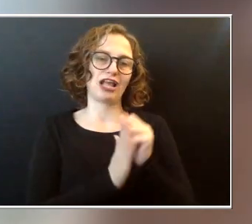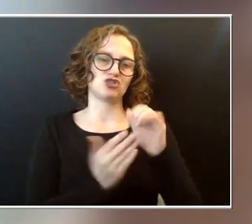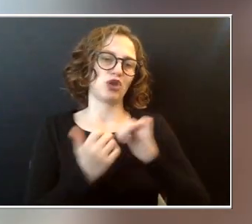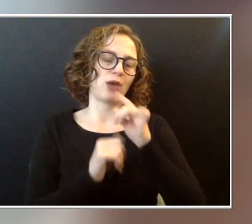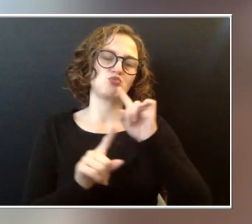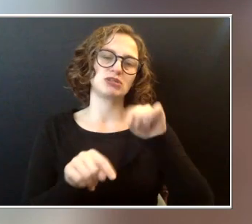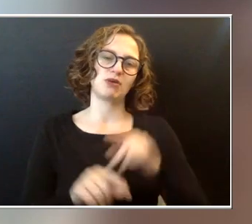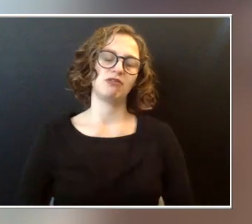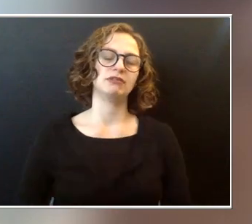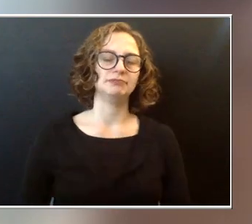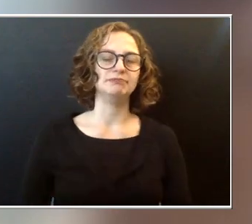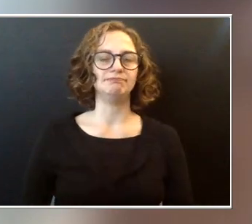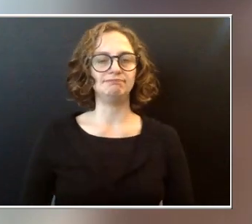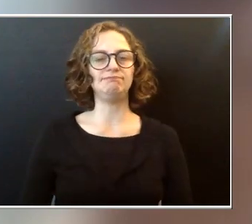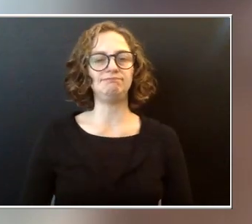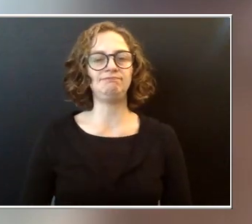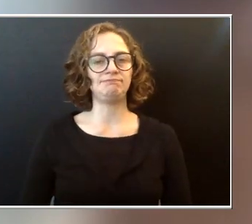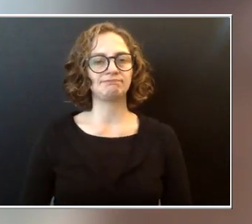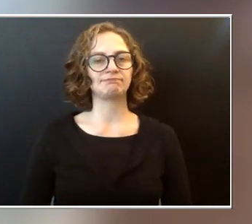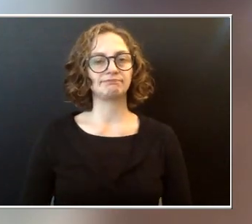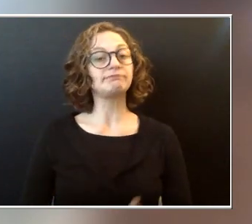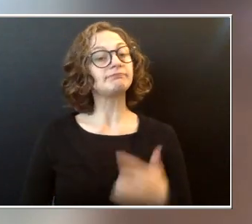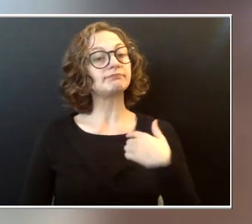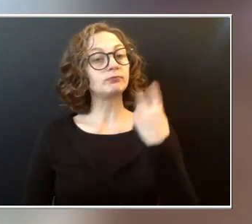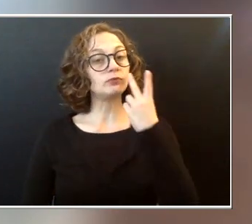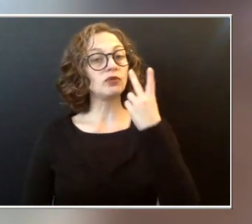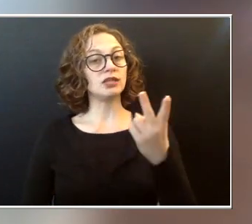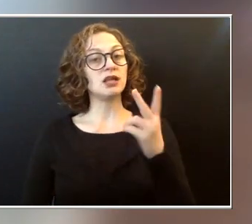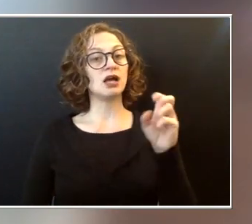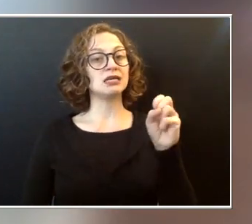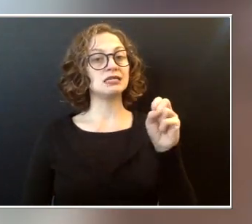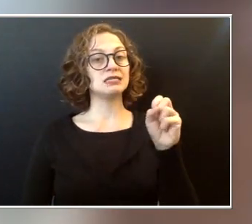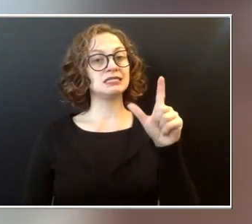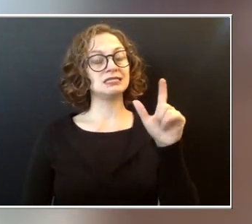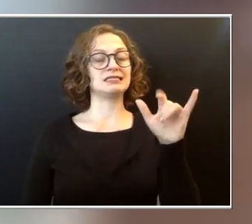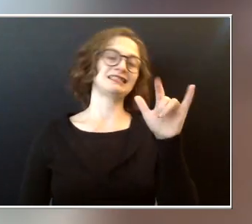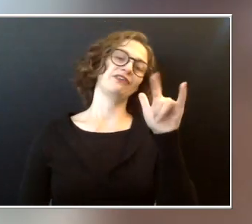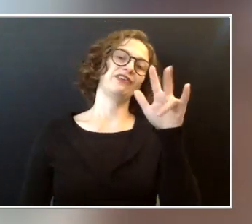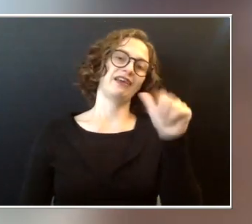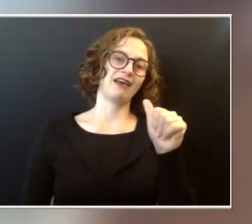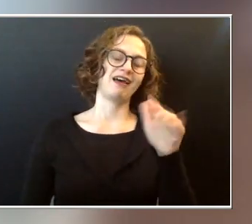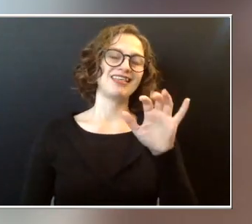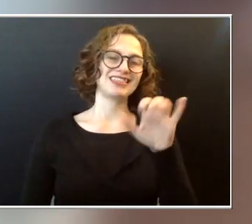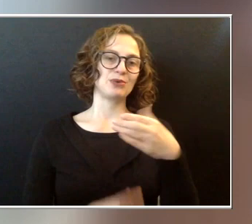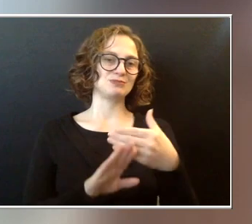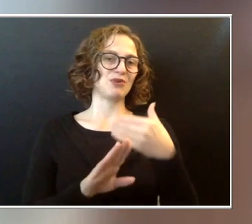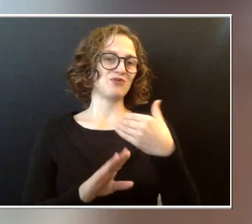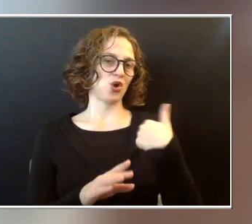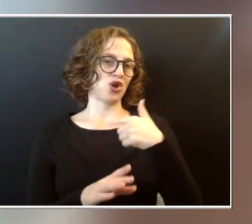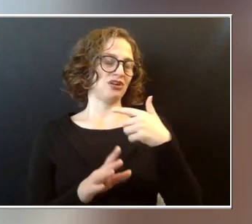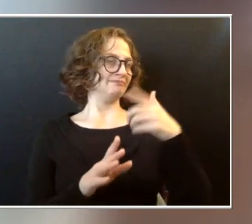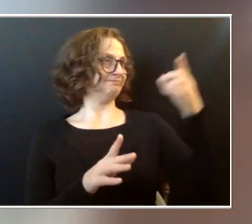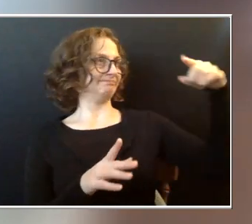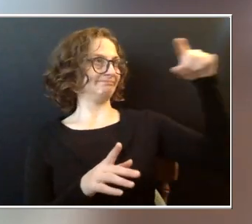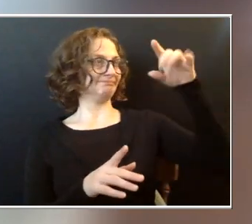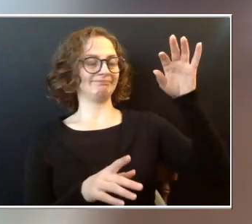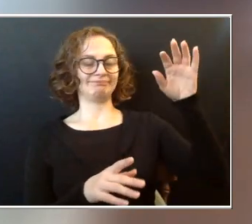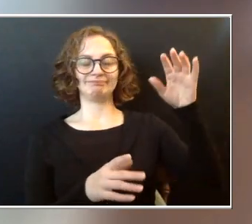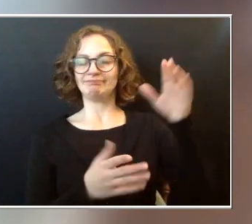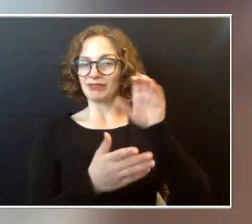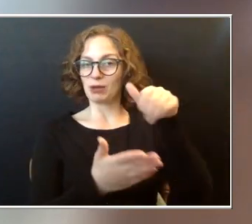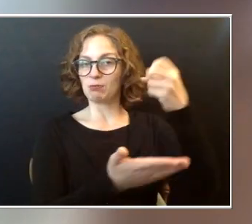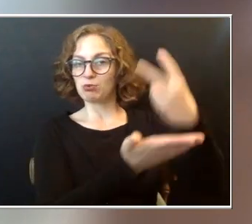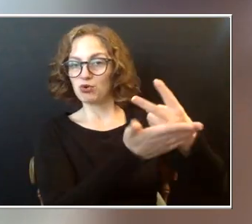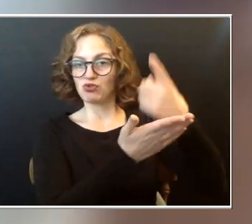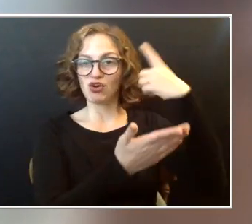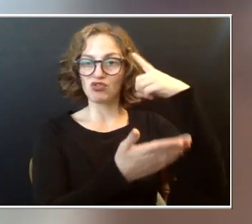So when I saw Silvia, it was before immunotherapy was actually approved for this type of cancer. We were still testing